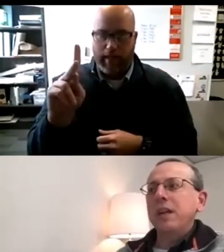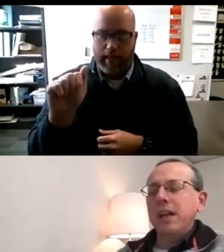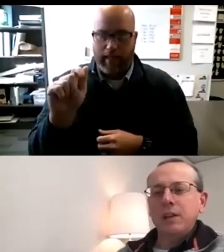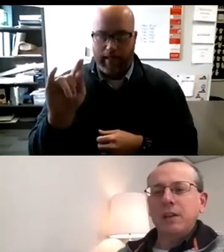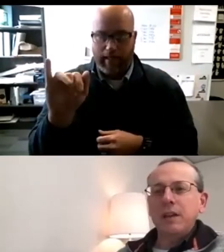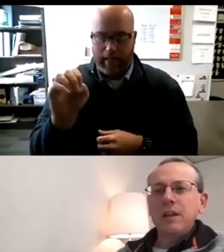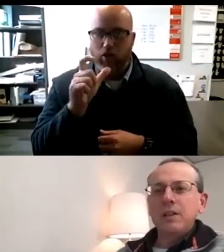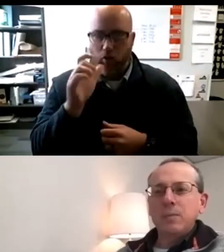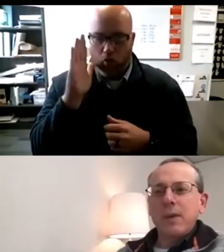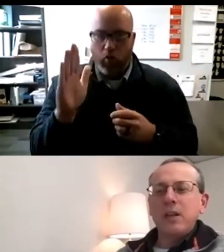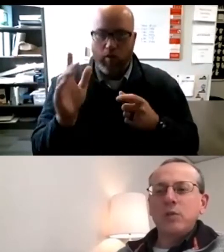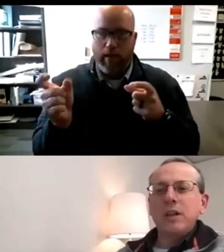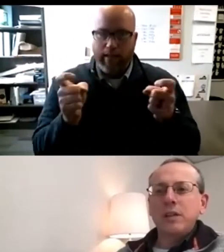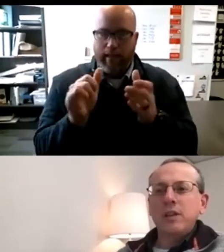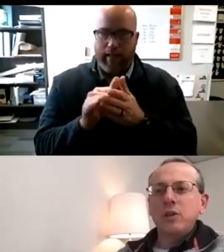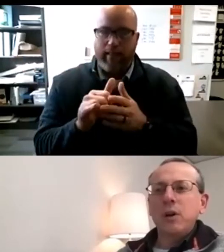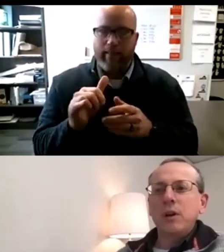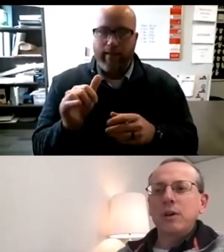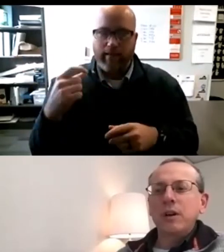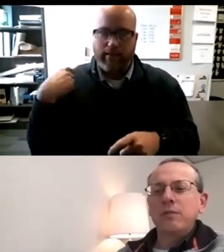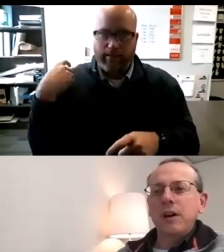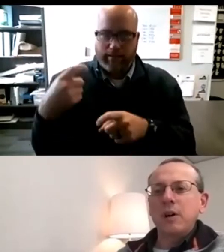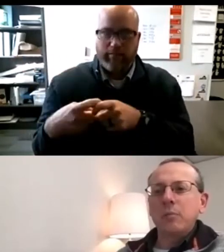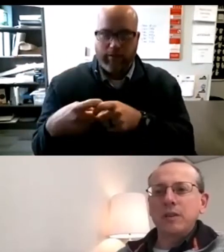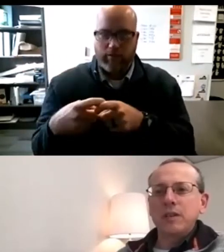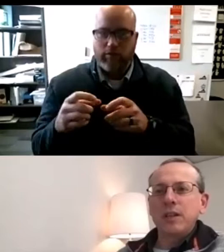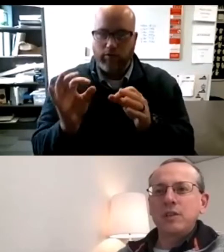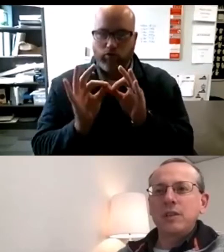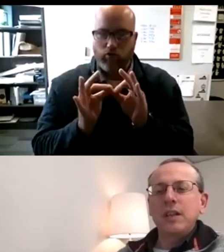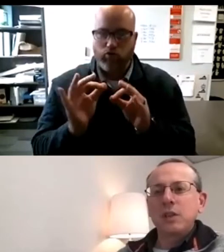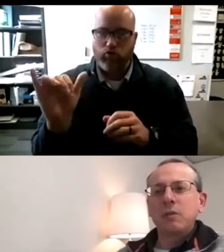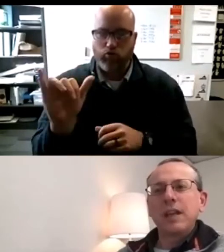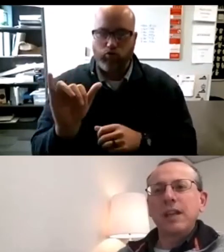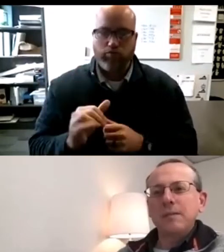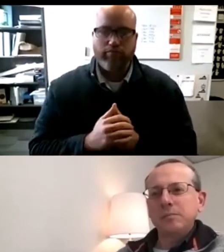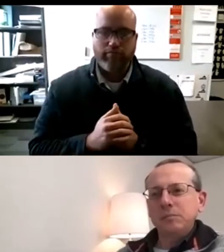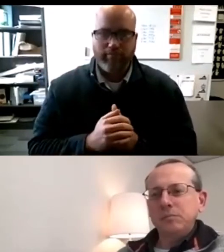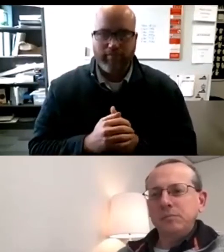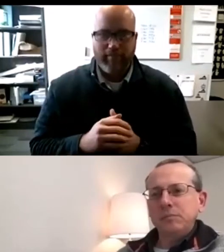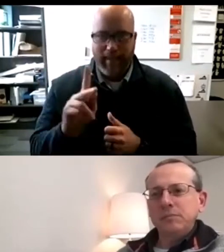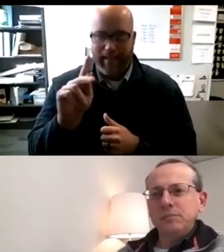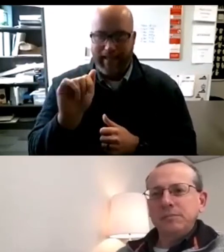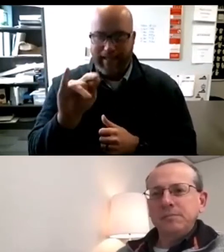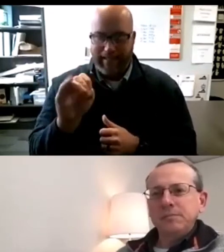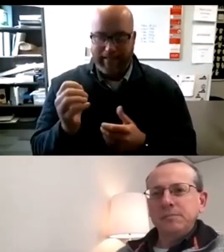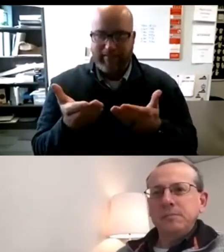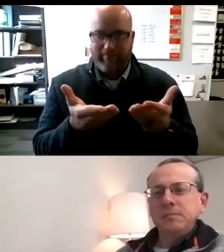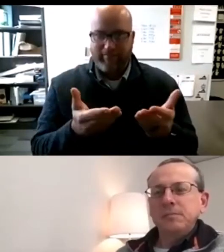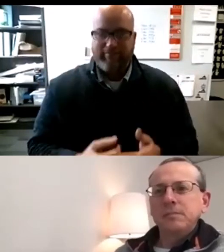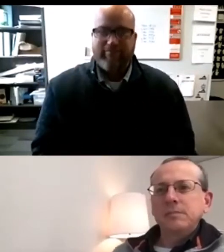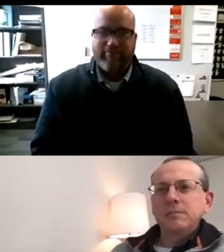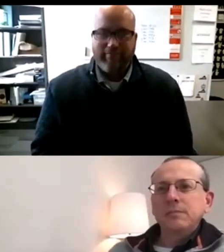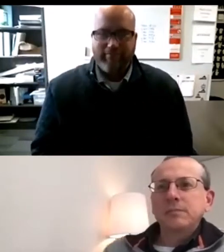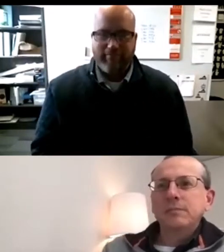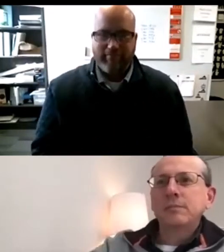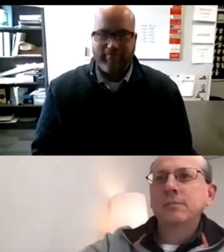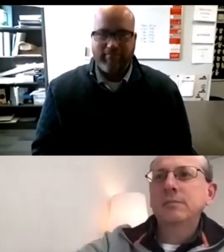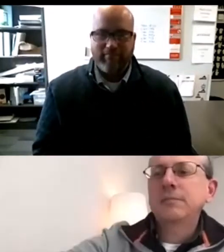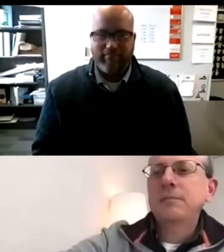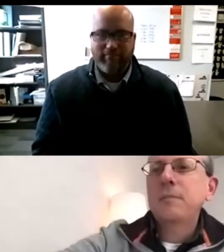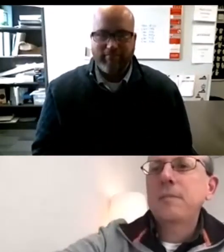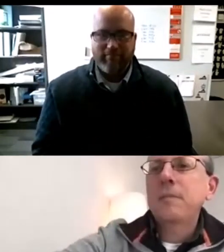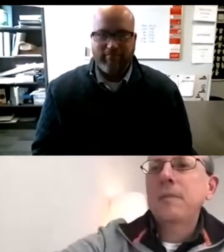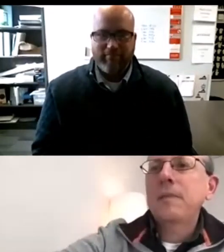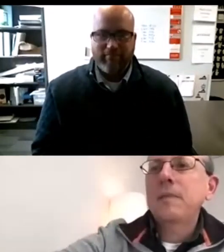will be handling the Spanish translation part of our presentation today. So, Katie. Hola, primero queremos agradecerles